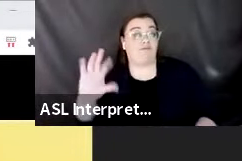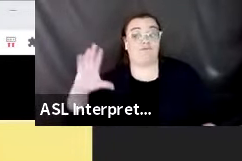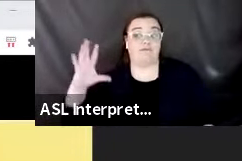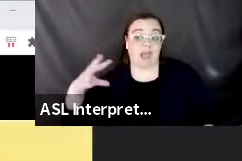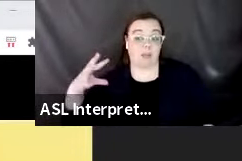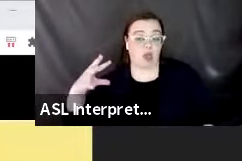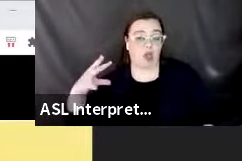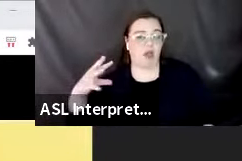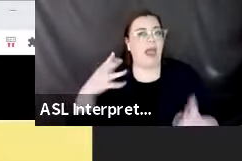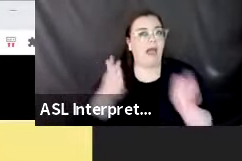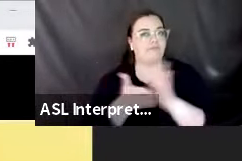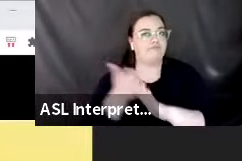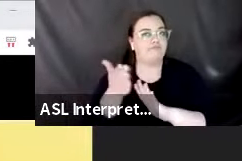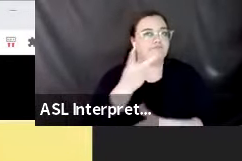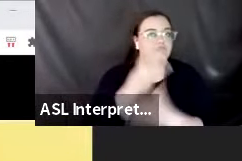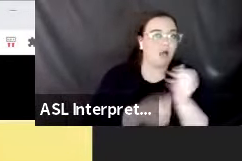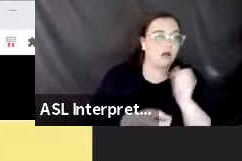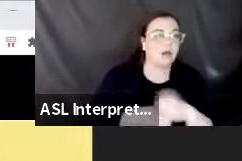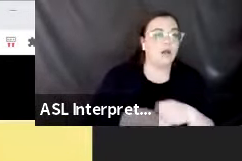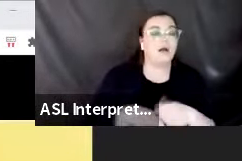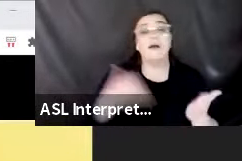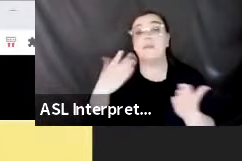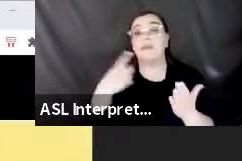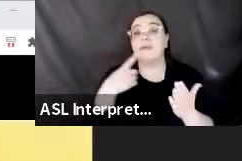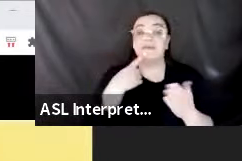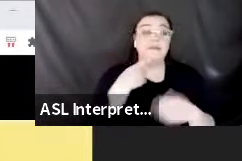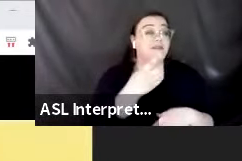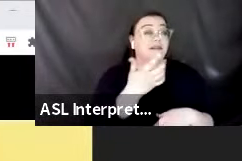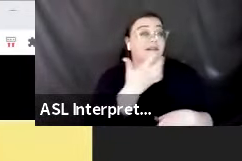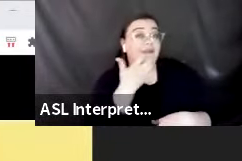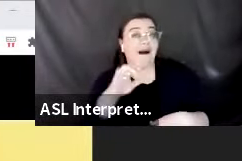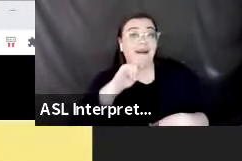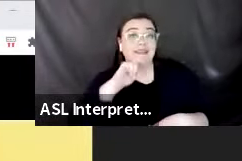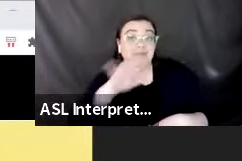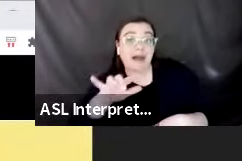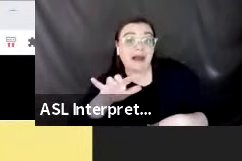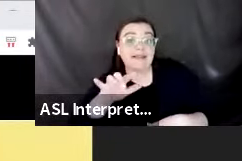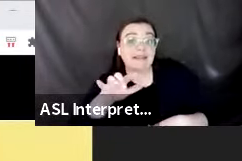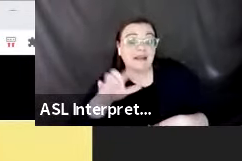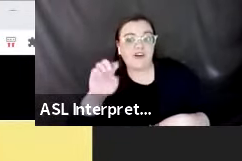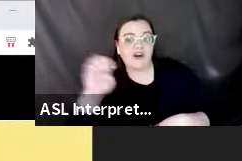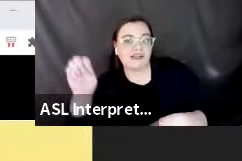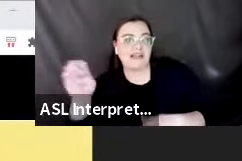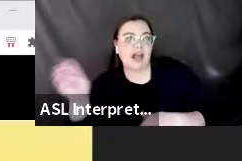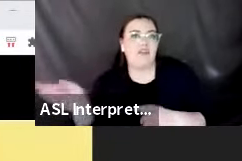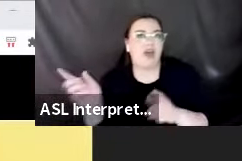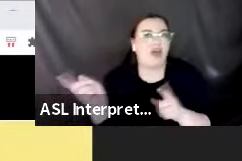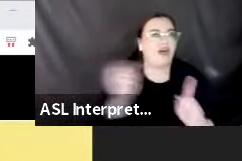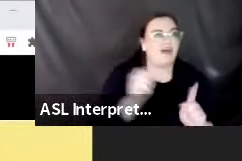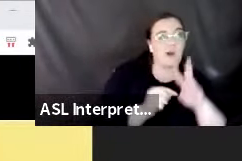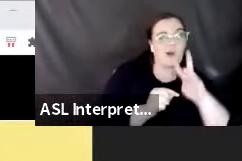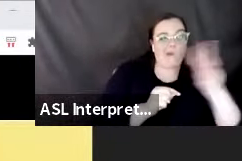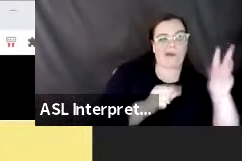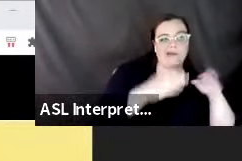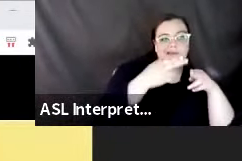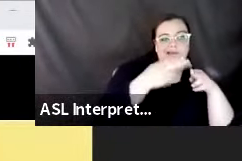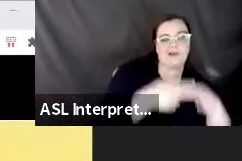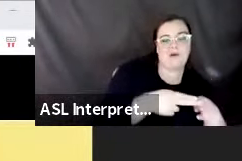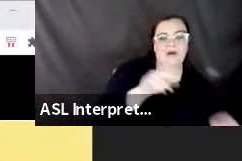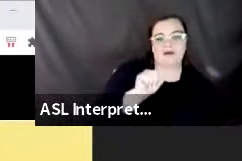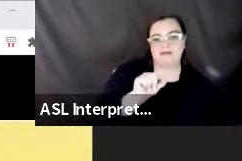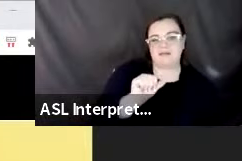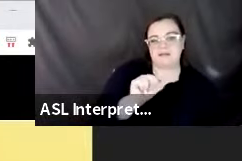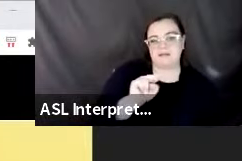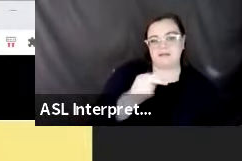could call something hot and spicy on the East Coast and something tangy on the West Coast, and both of those would count as 1